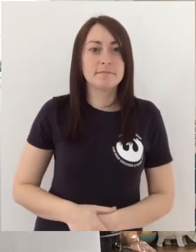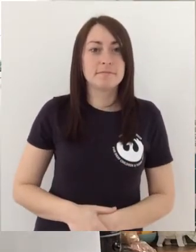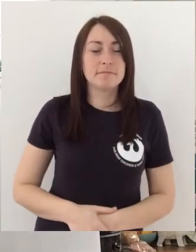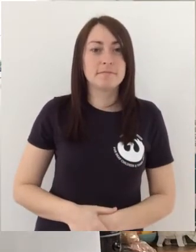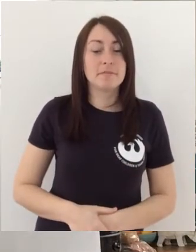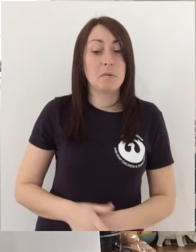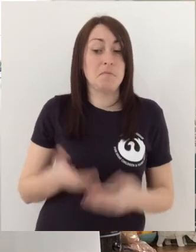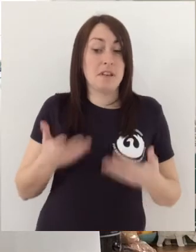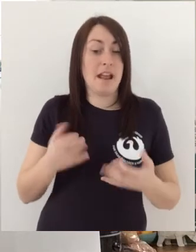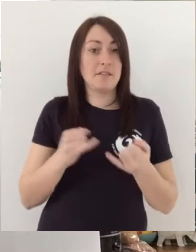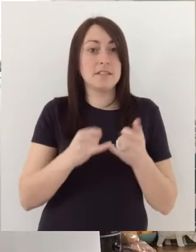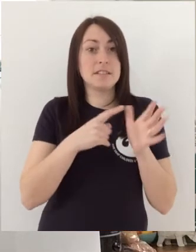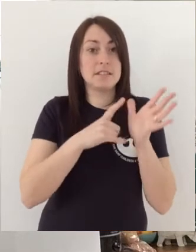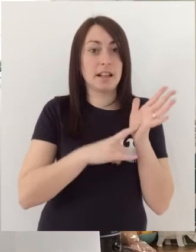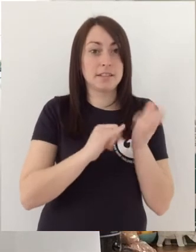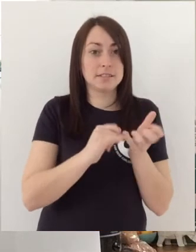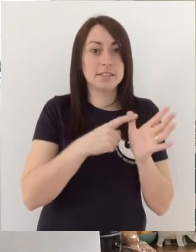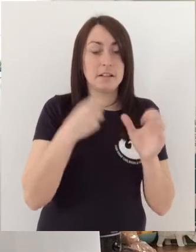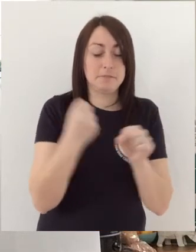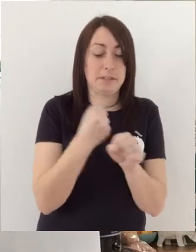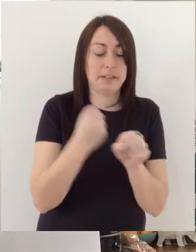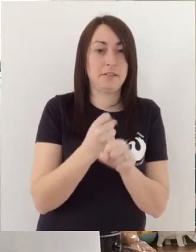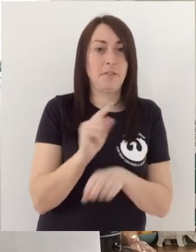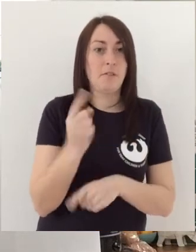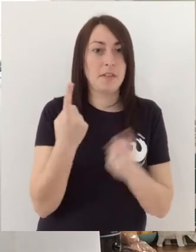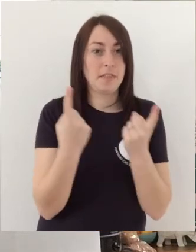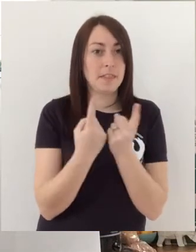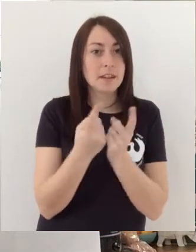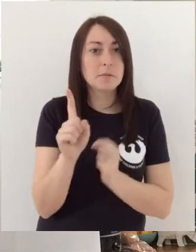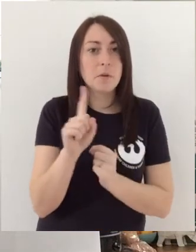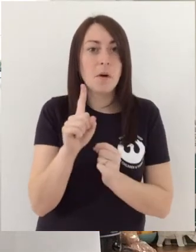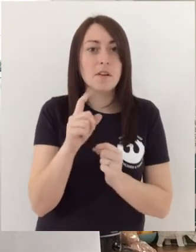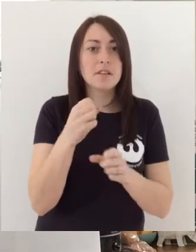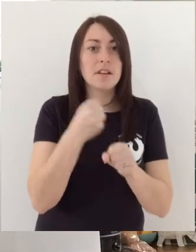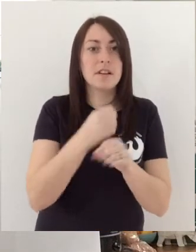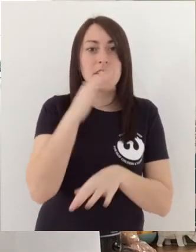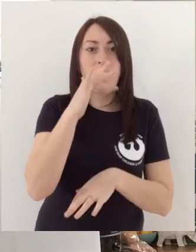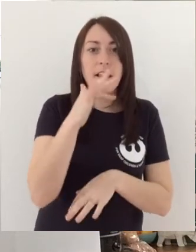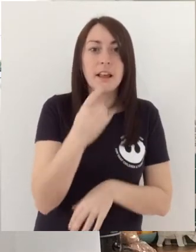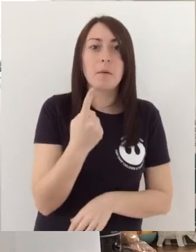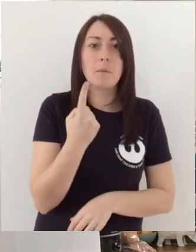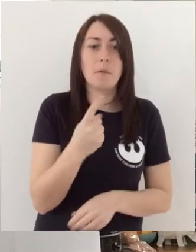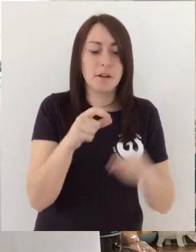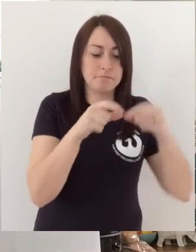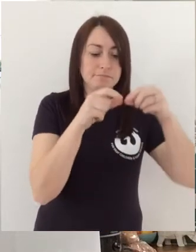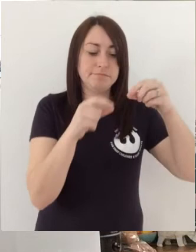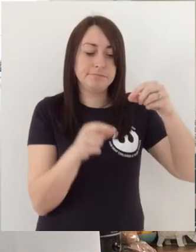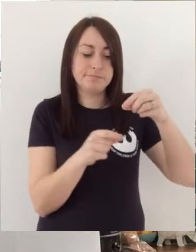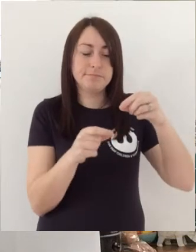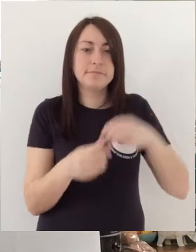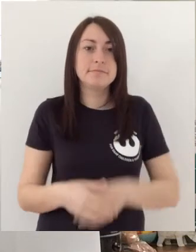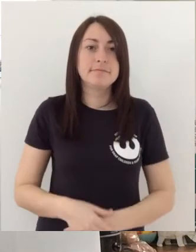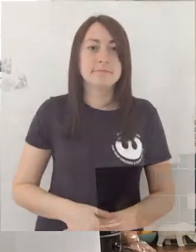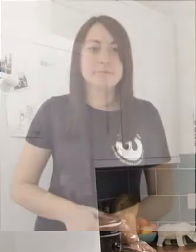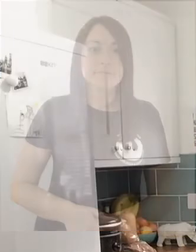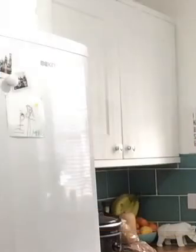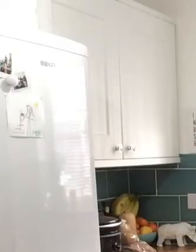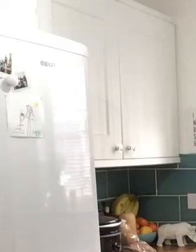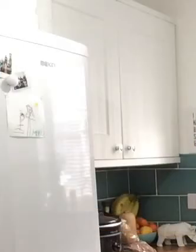Okay, so we're going to be making our salsa now. The first thing we're going to need is just 1 clove of garlic.